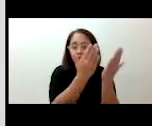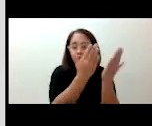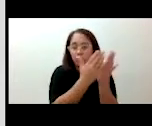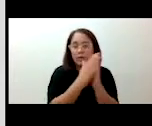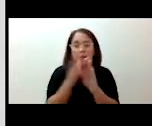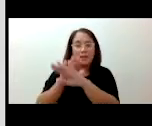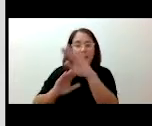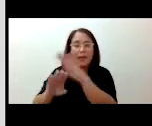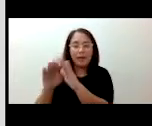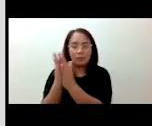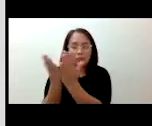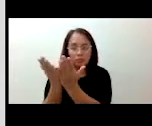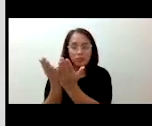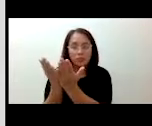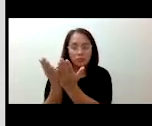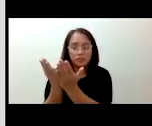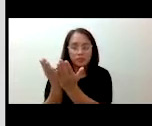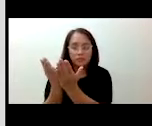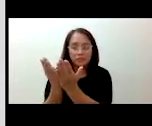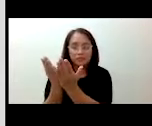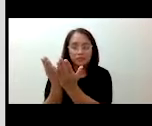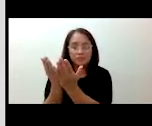handbooks.